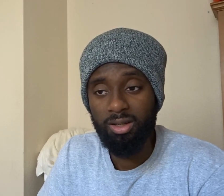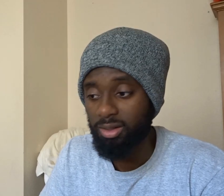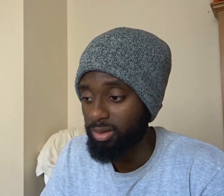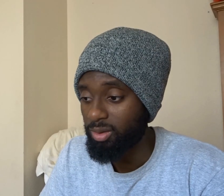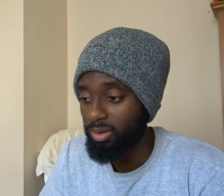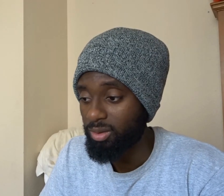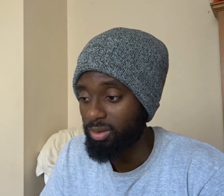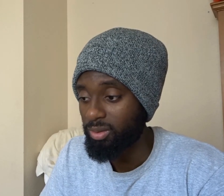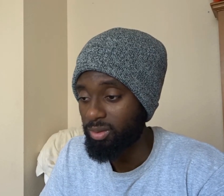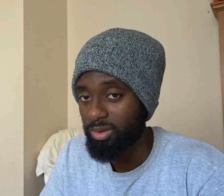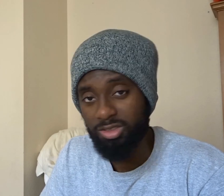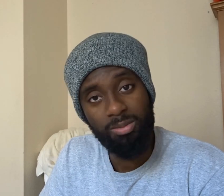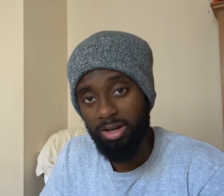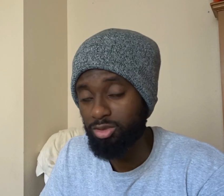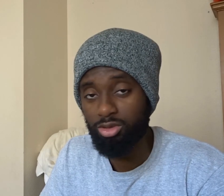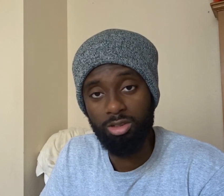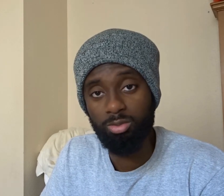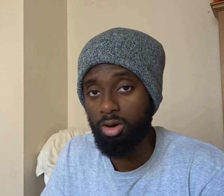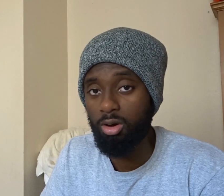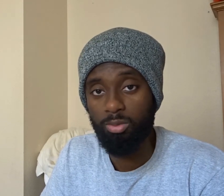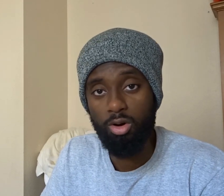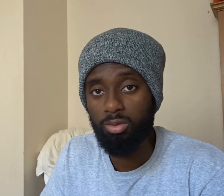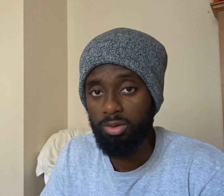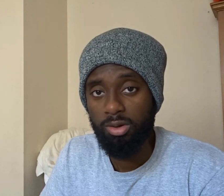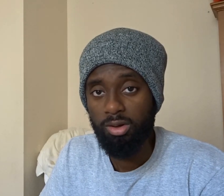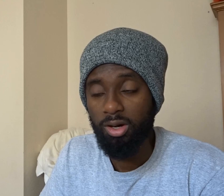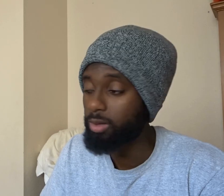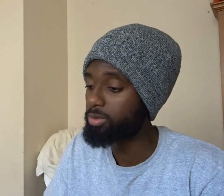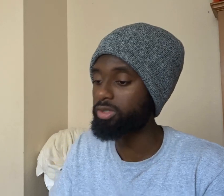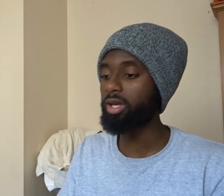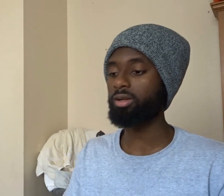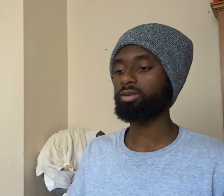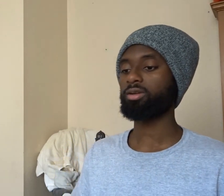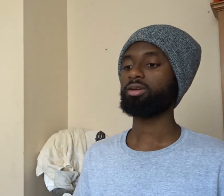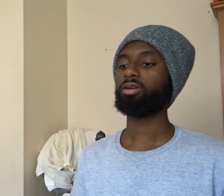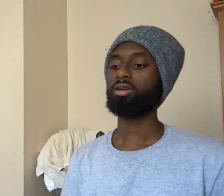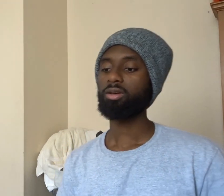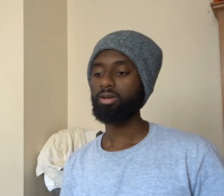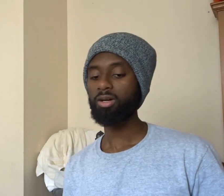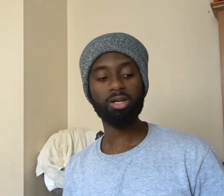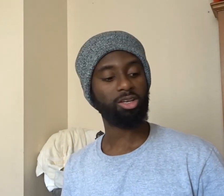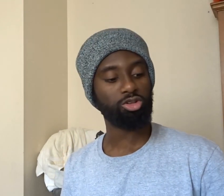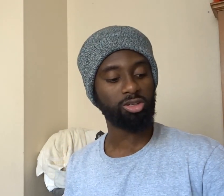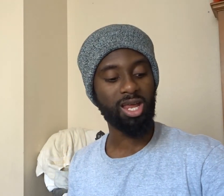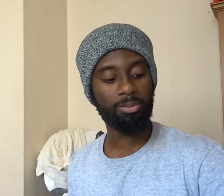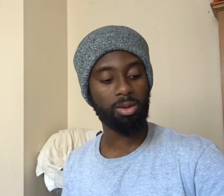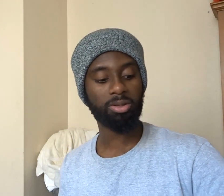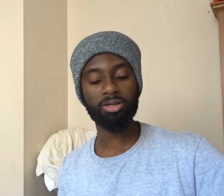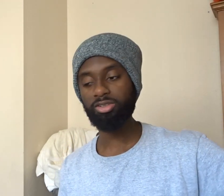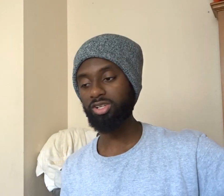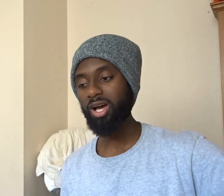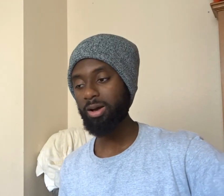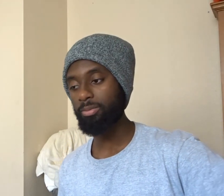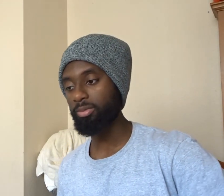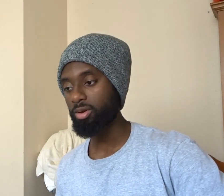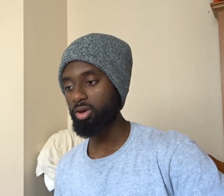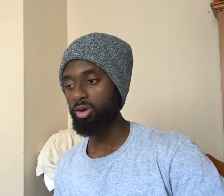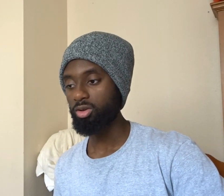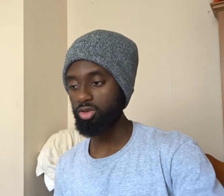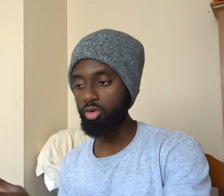then somebody's doing something wrong, bro. 100%. you should not be able to get a